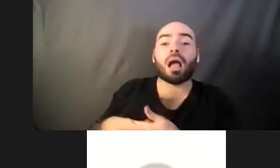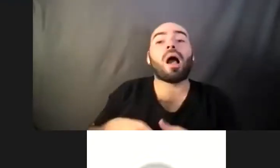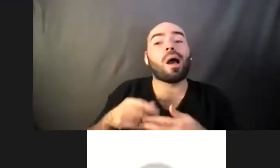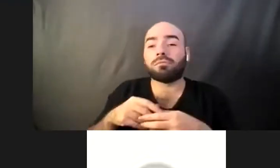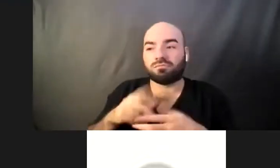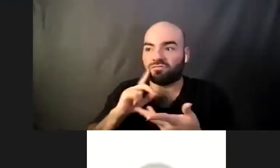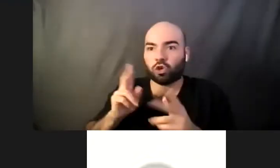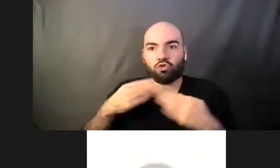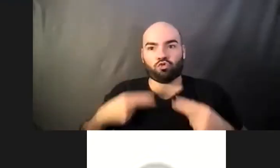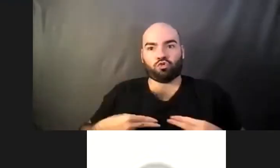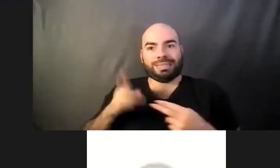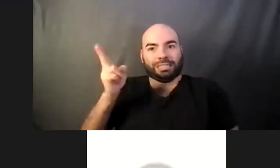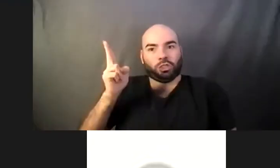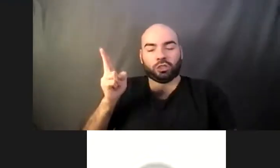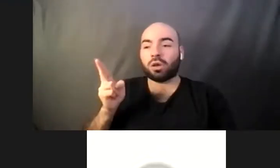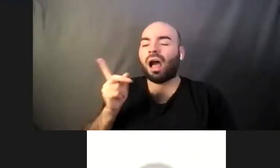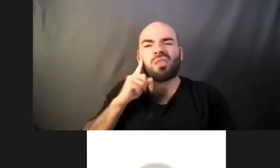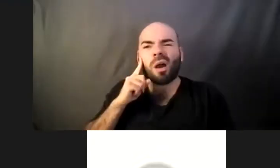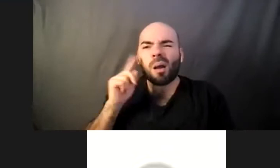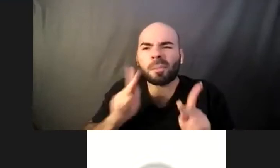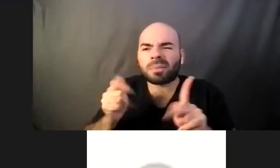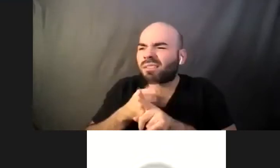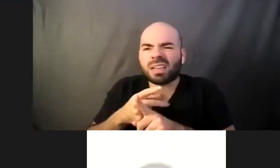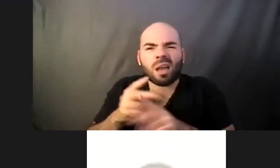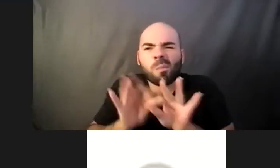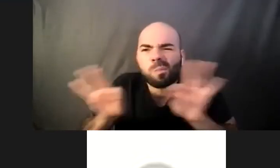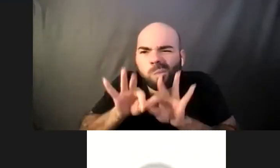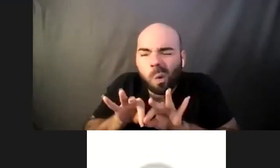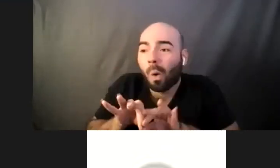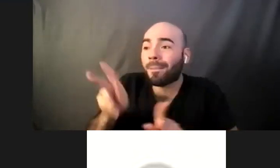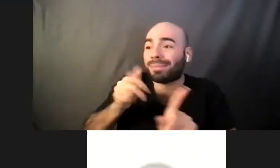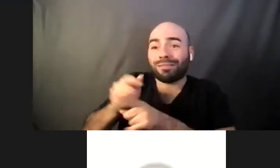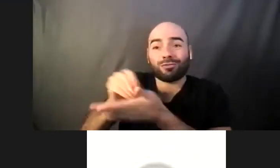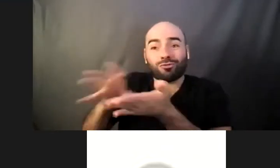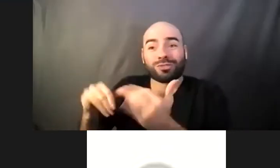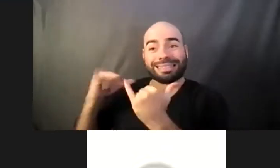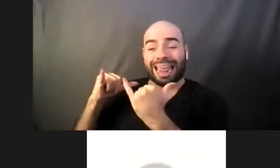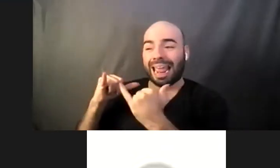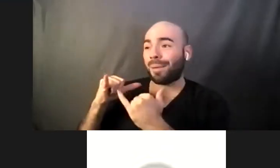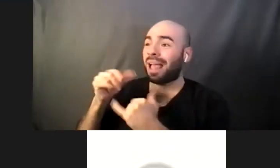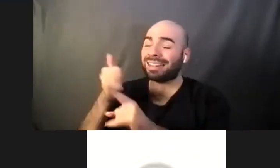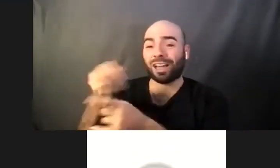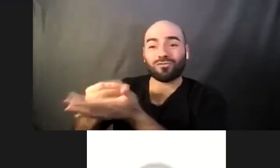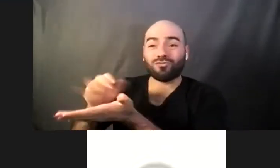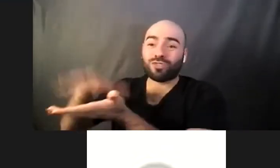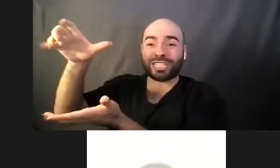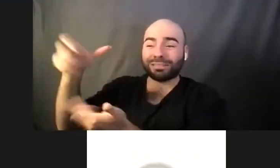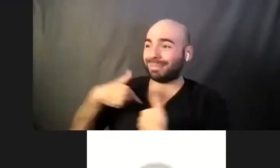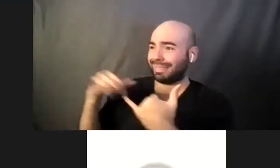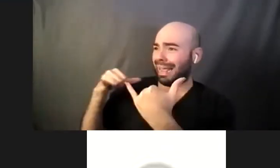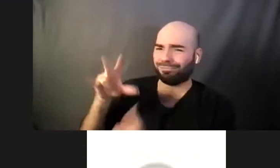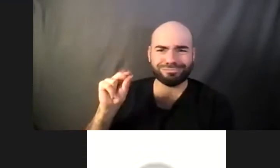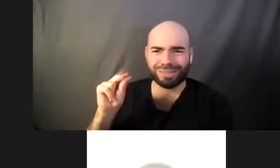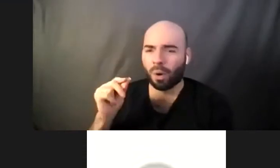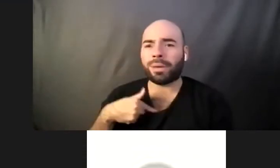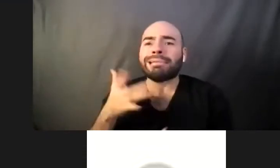know, these kids at Columbia, they didn't grow up like I grew up. I grew up in a household where money was what we were about. We needed money to pay the bills. We had to make